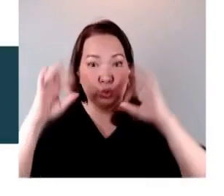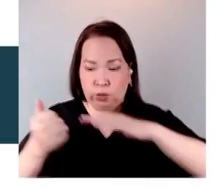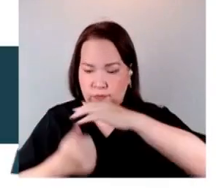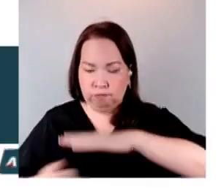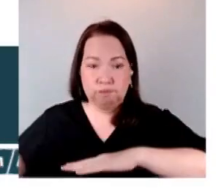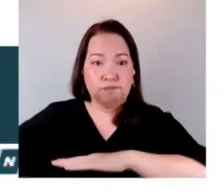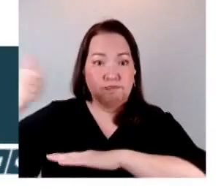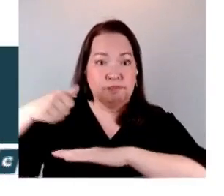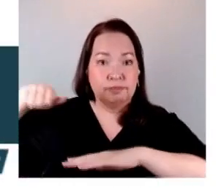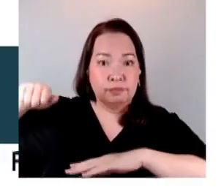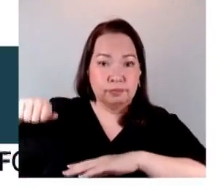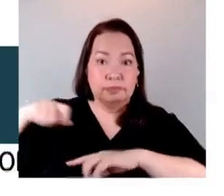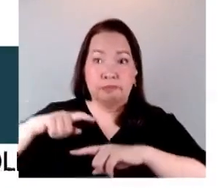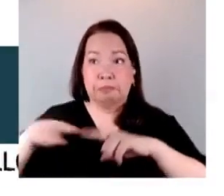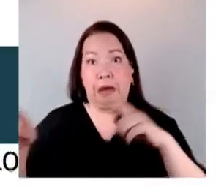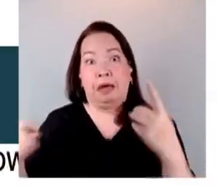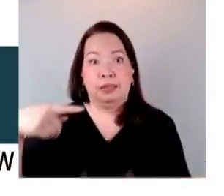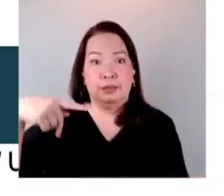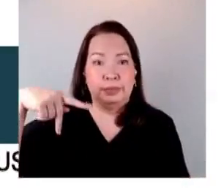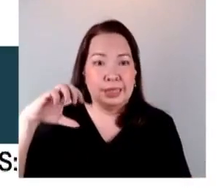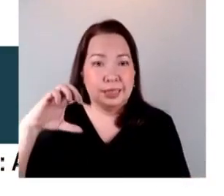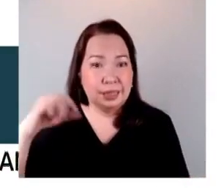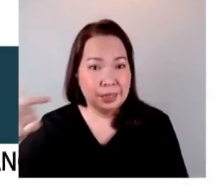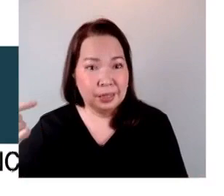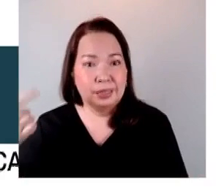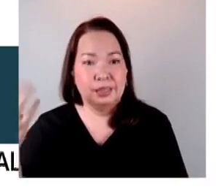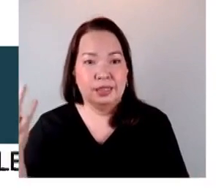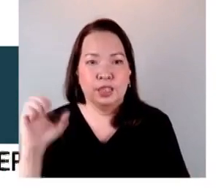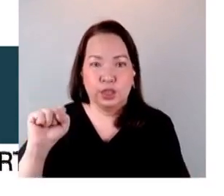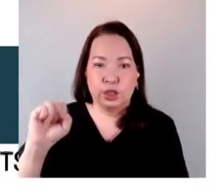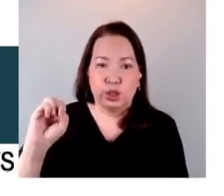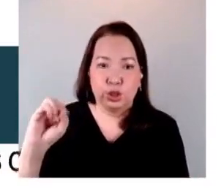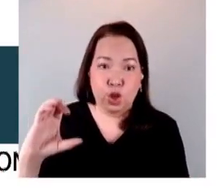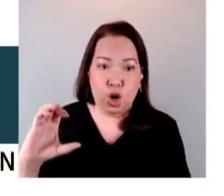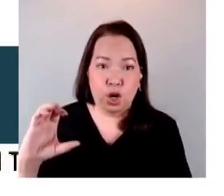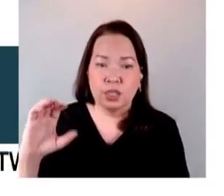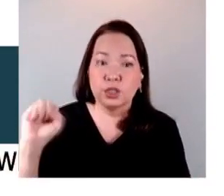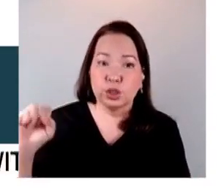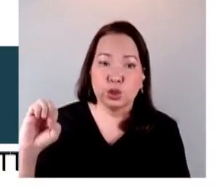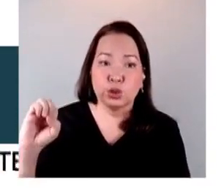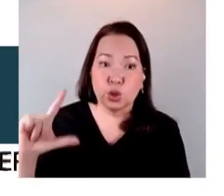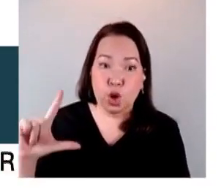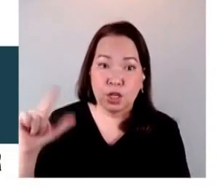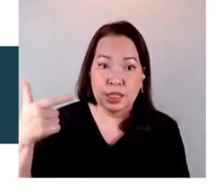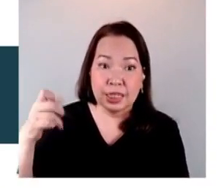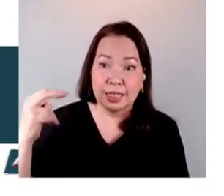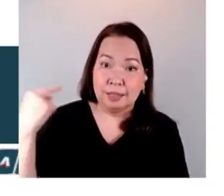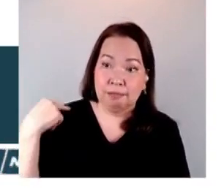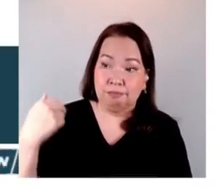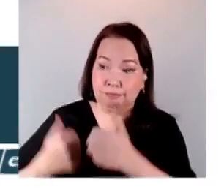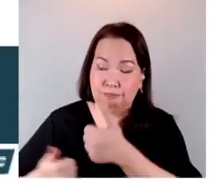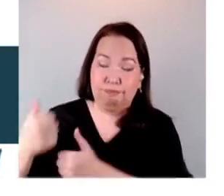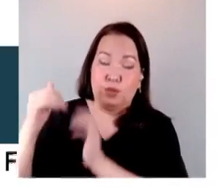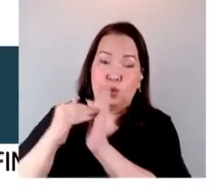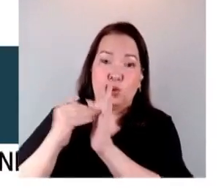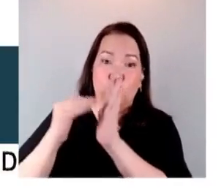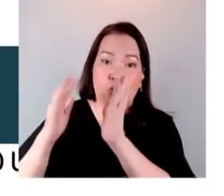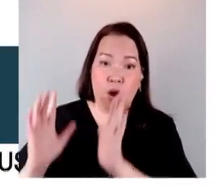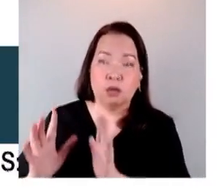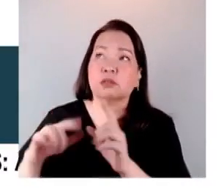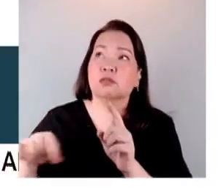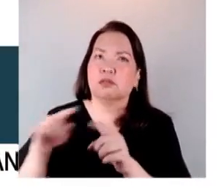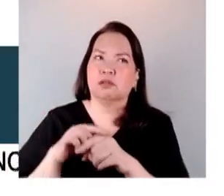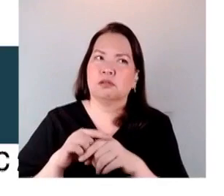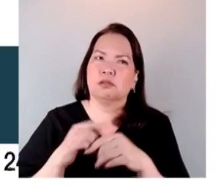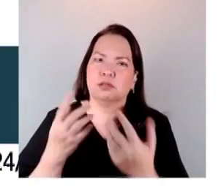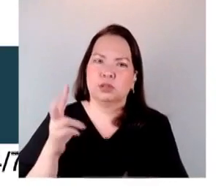PCGG, the Solicitor General, and perhaps the Department of Justice, under whom the PCGG has been placed in 2007,